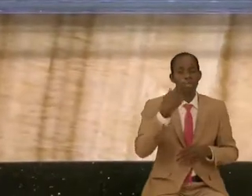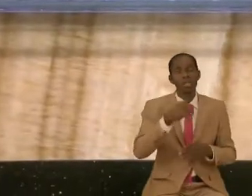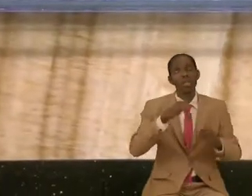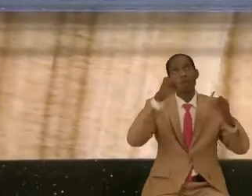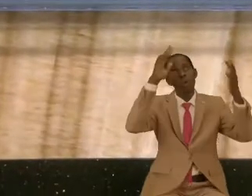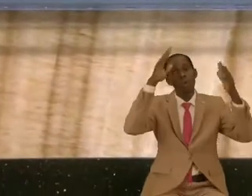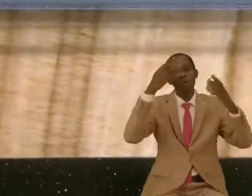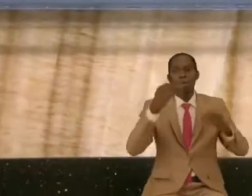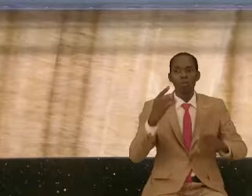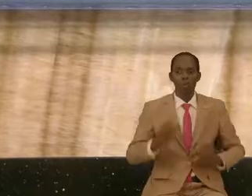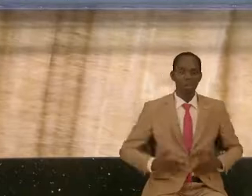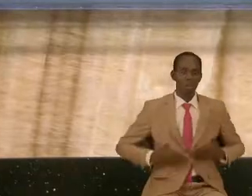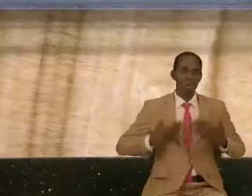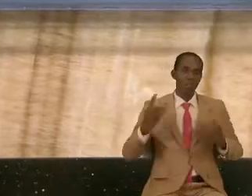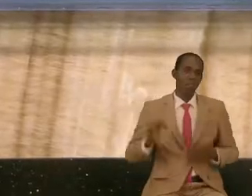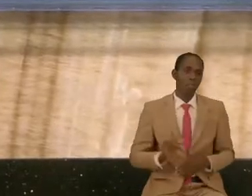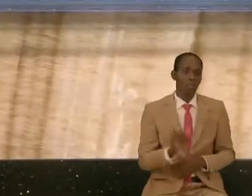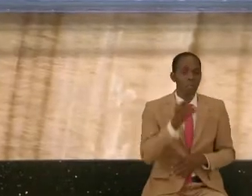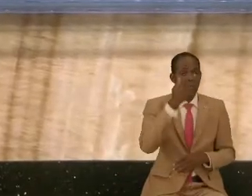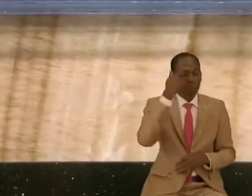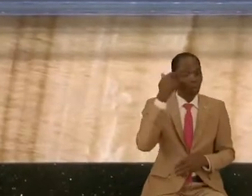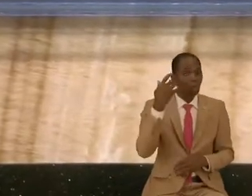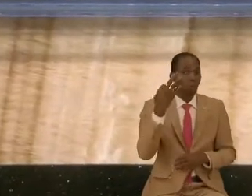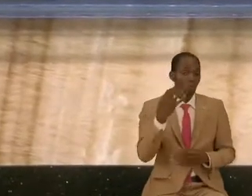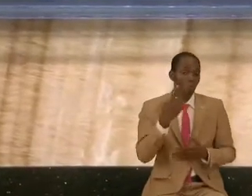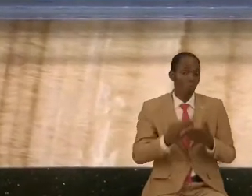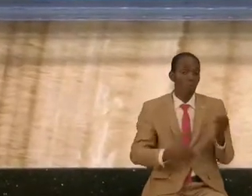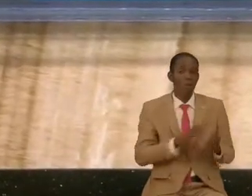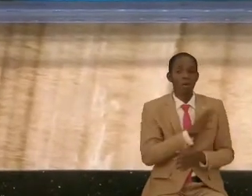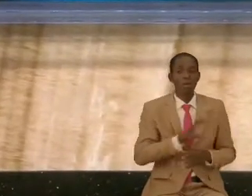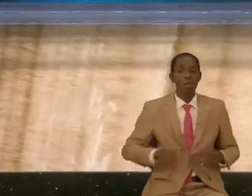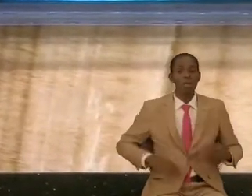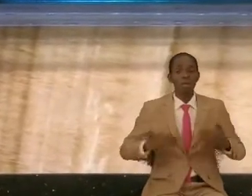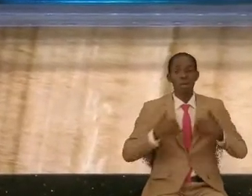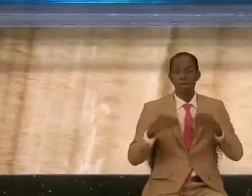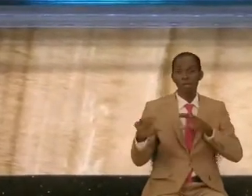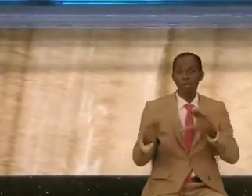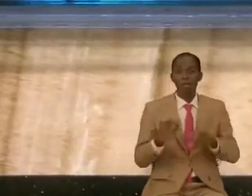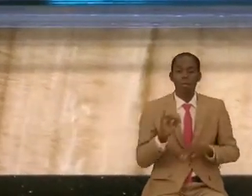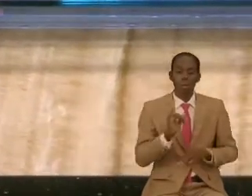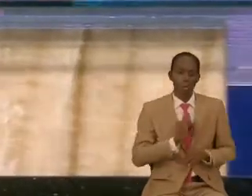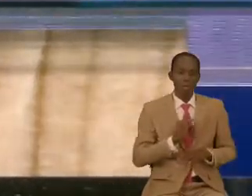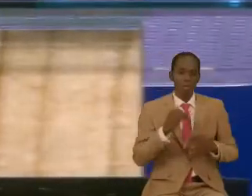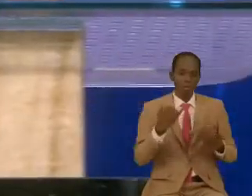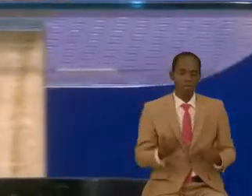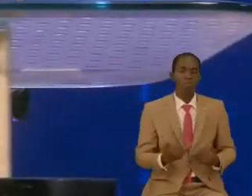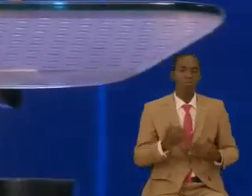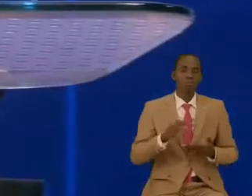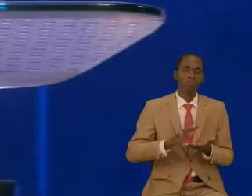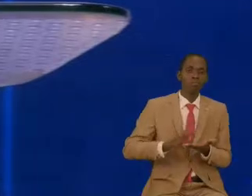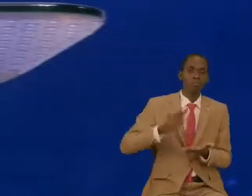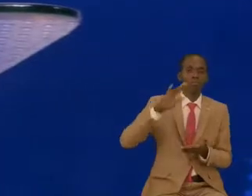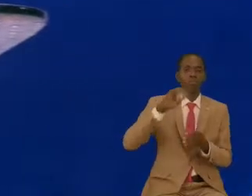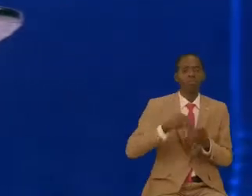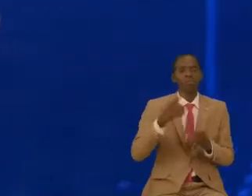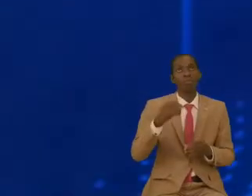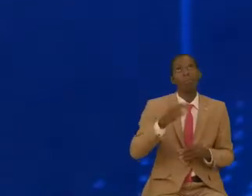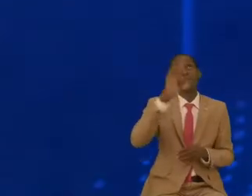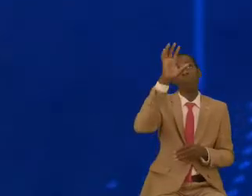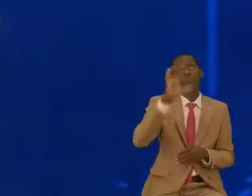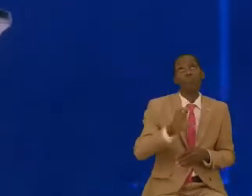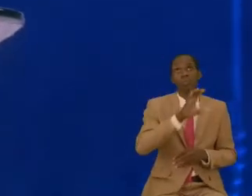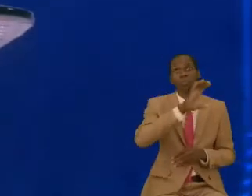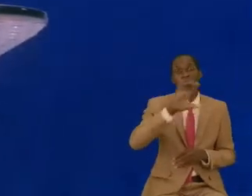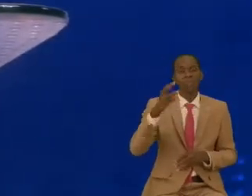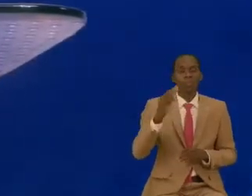life eternal. Because of what Christ has done, I glory in the cross of the Lord